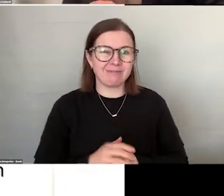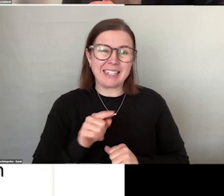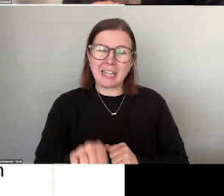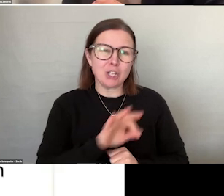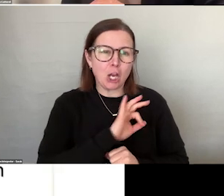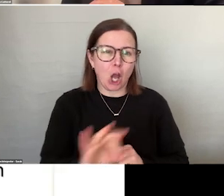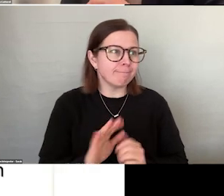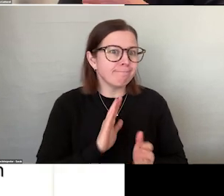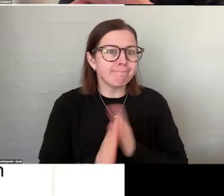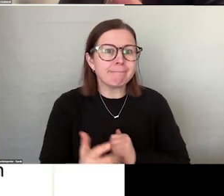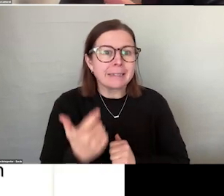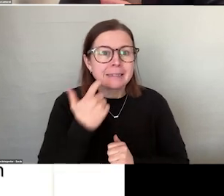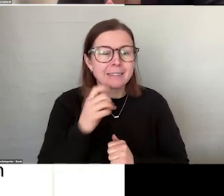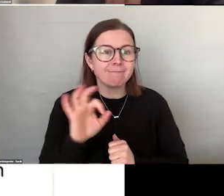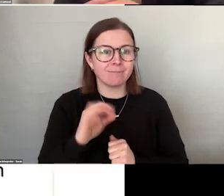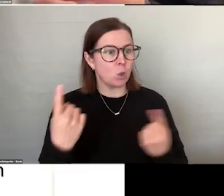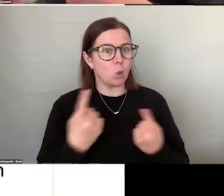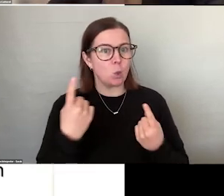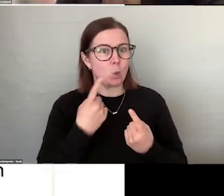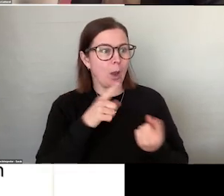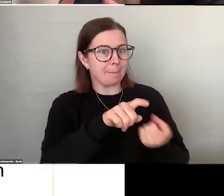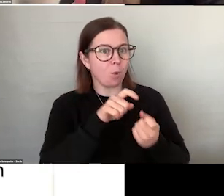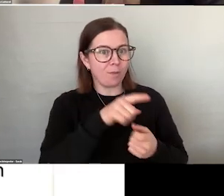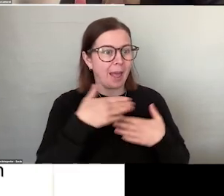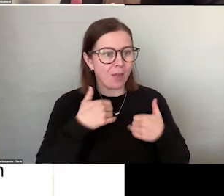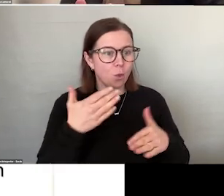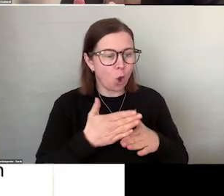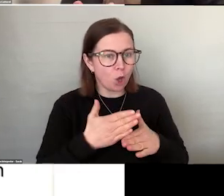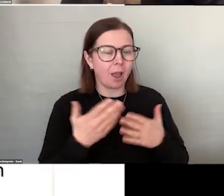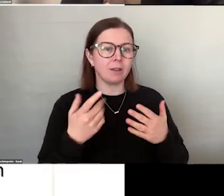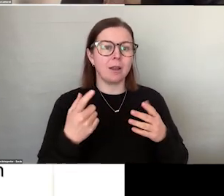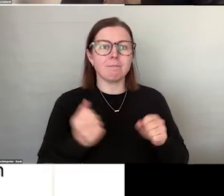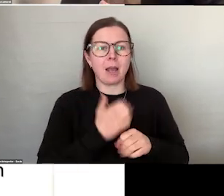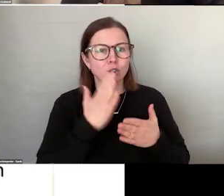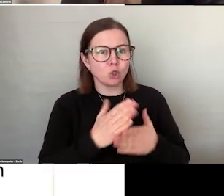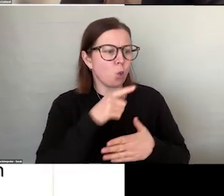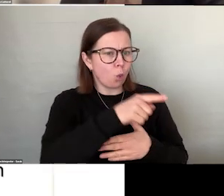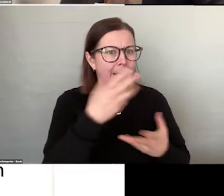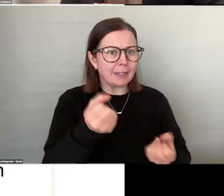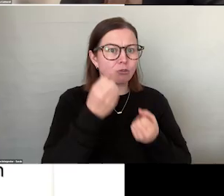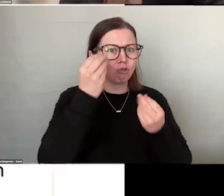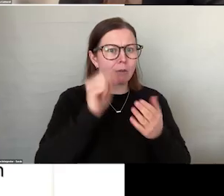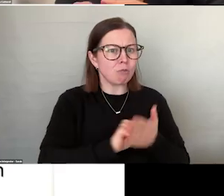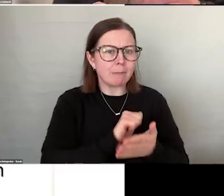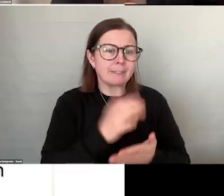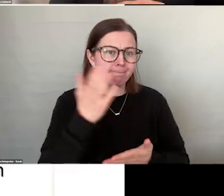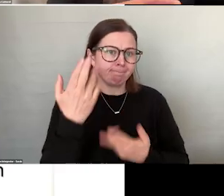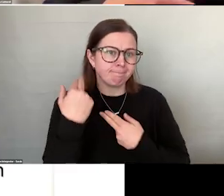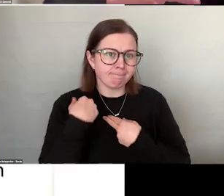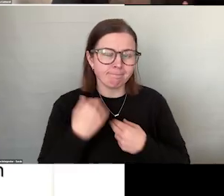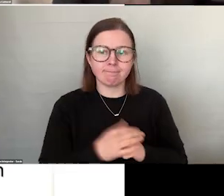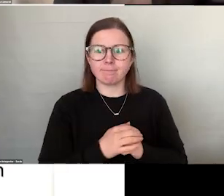straightforward. Who employs health workers and can help make sure that they get trained properly?